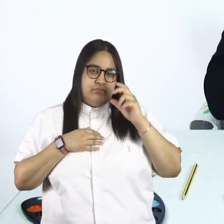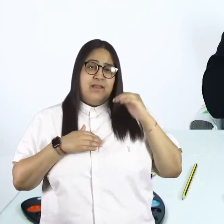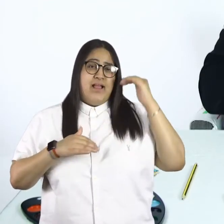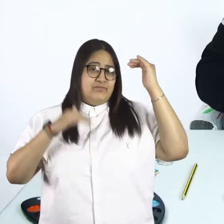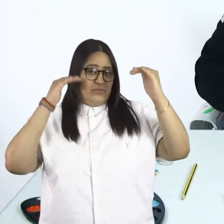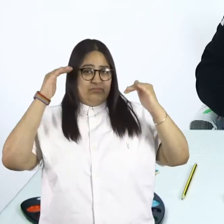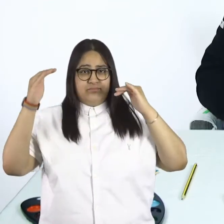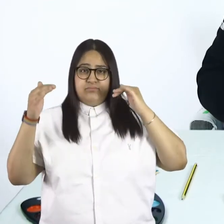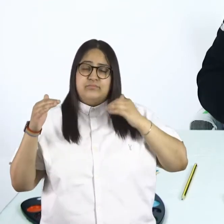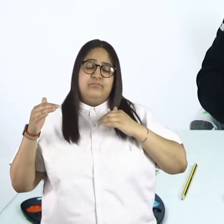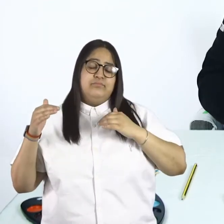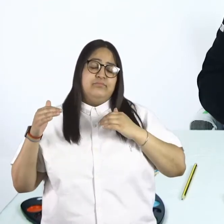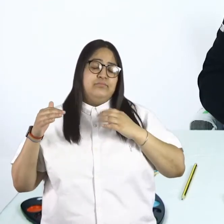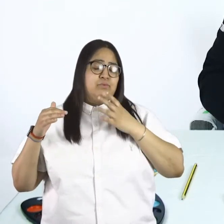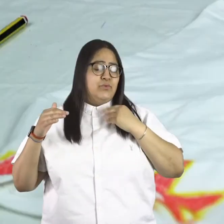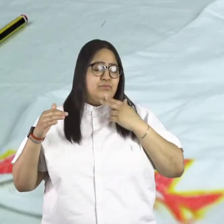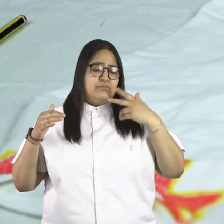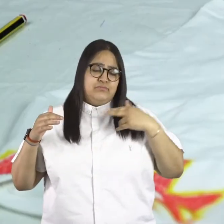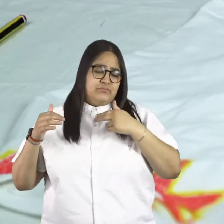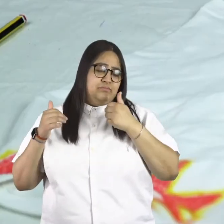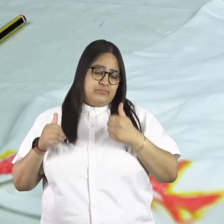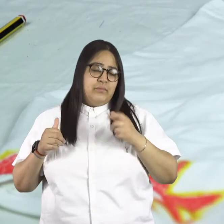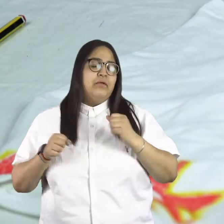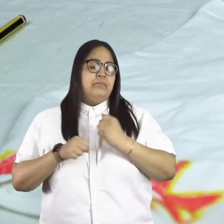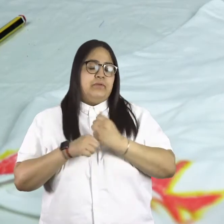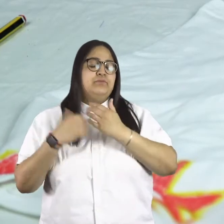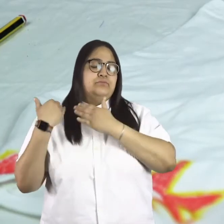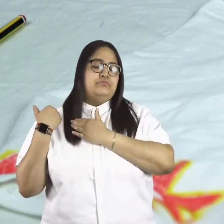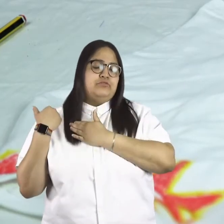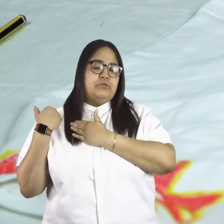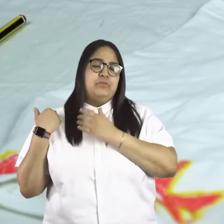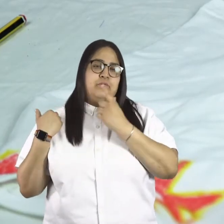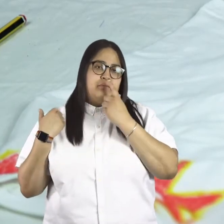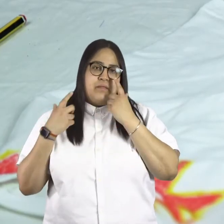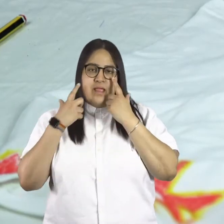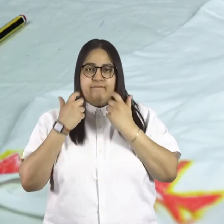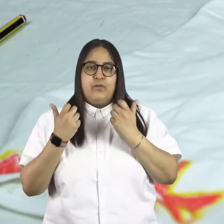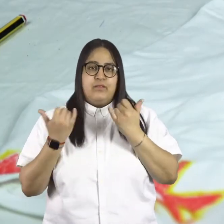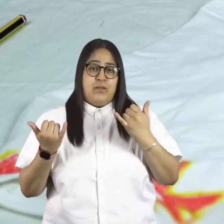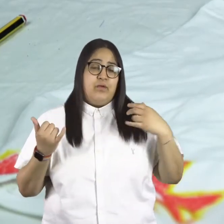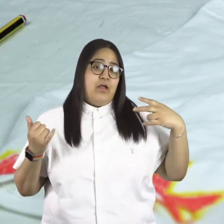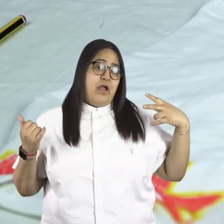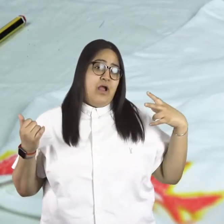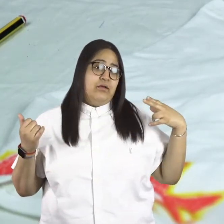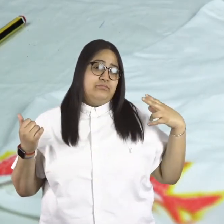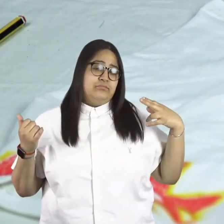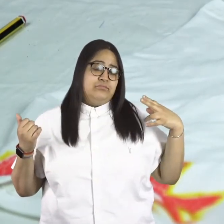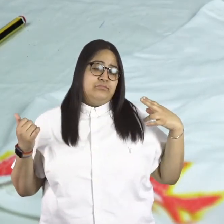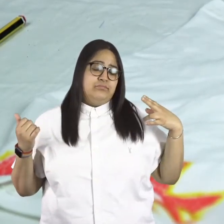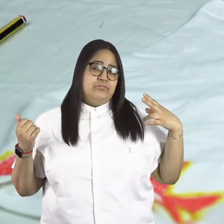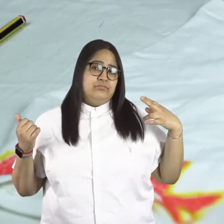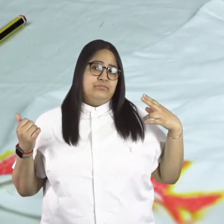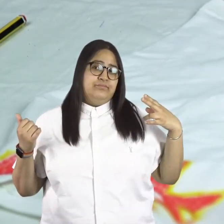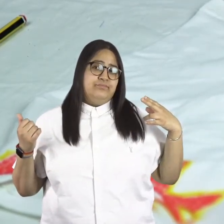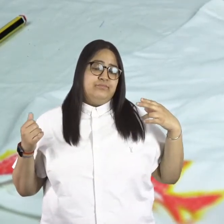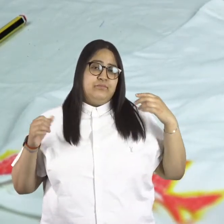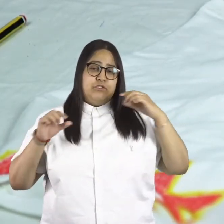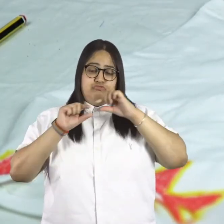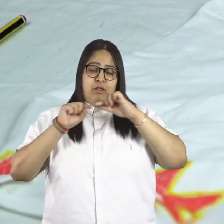Adults, feel free to go ahead with it. So now you're going to now cut up to your faint